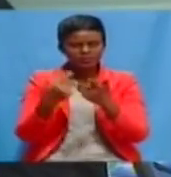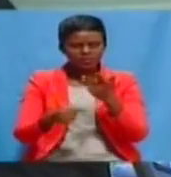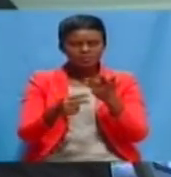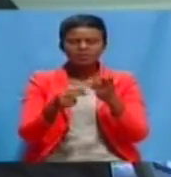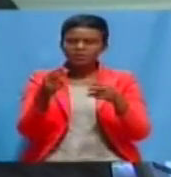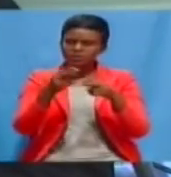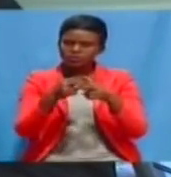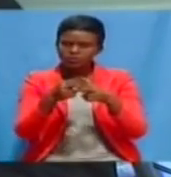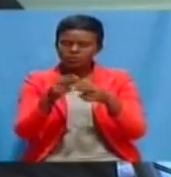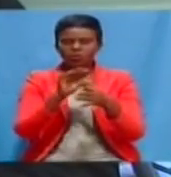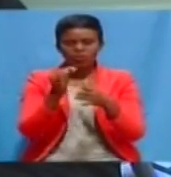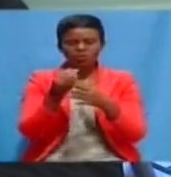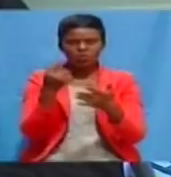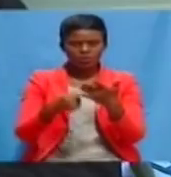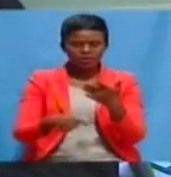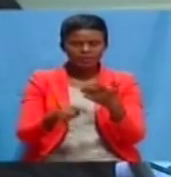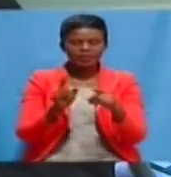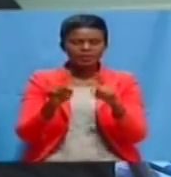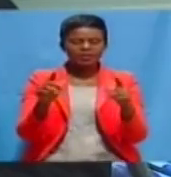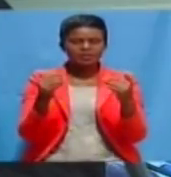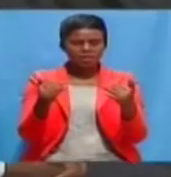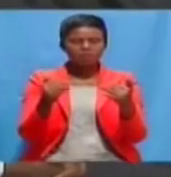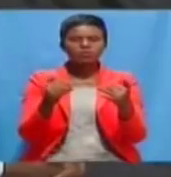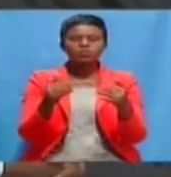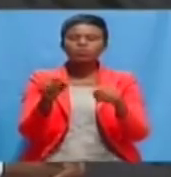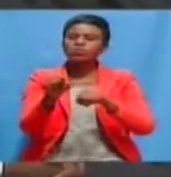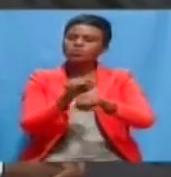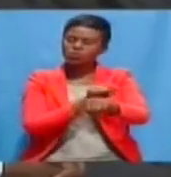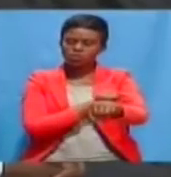short distance run. It is a marathon.